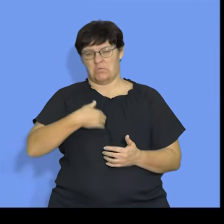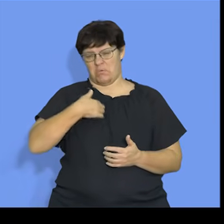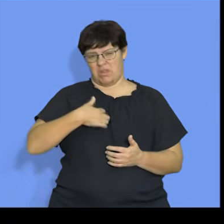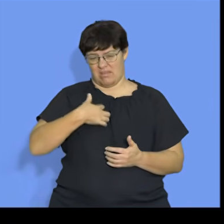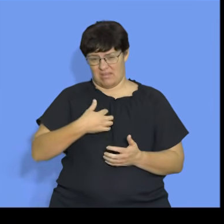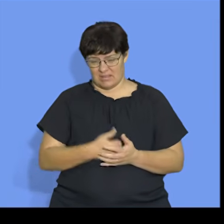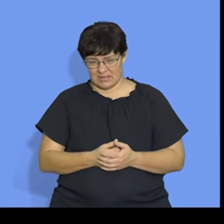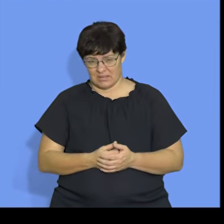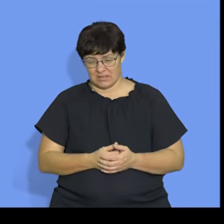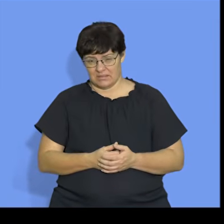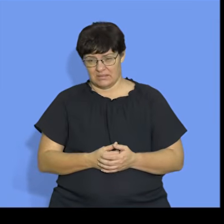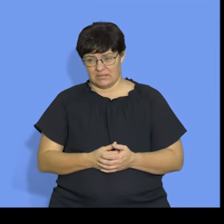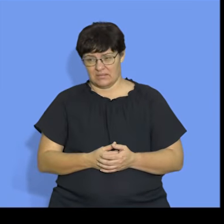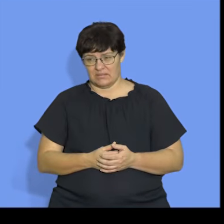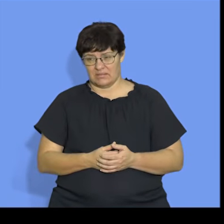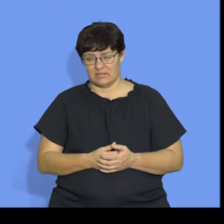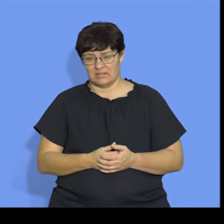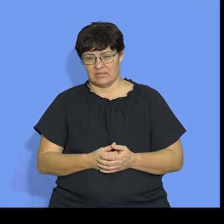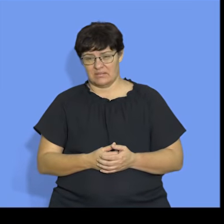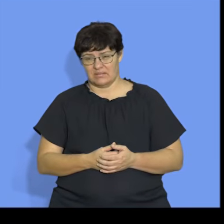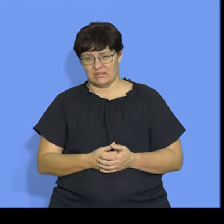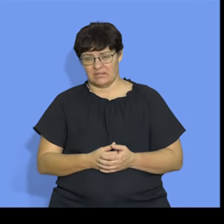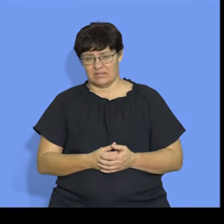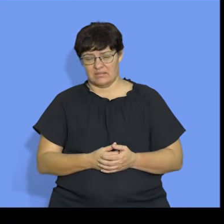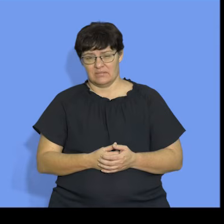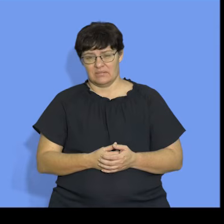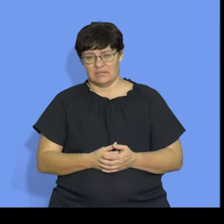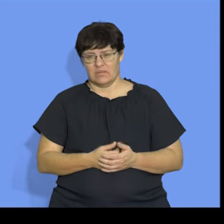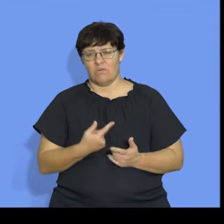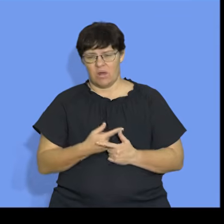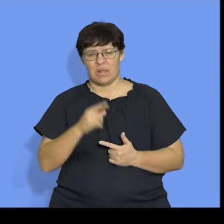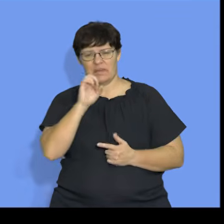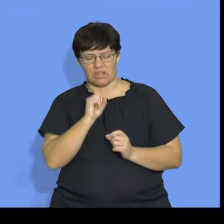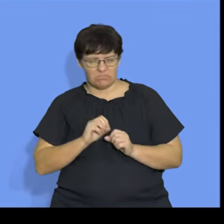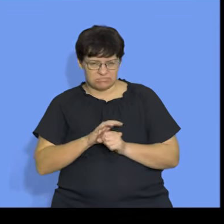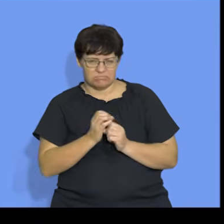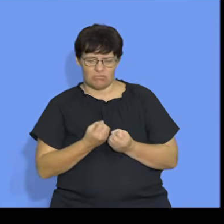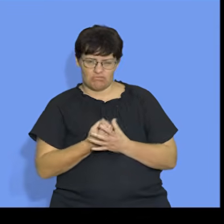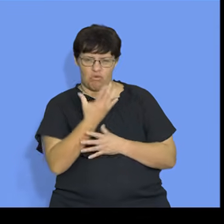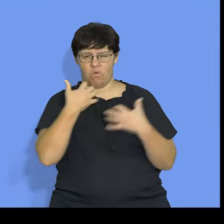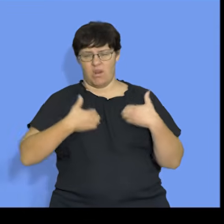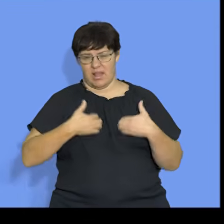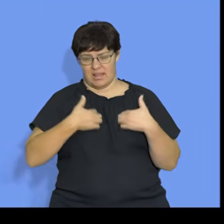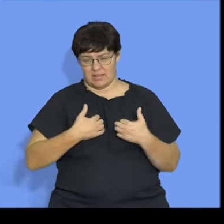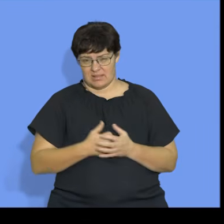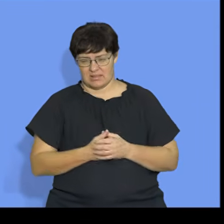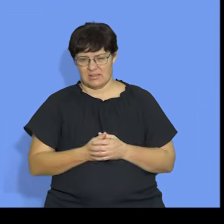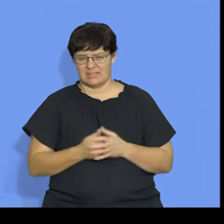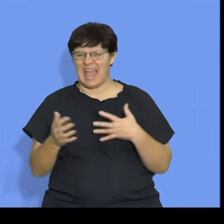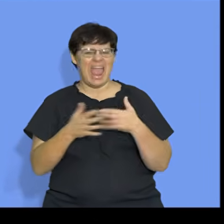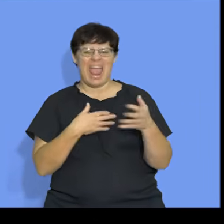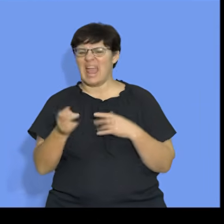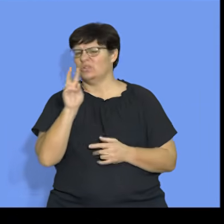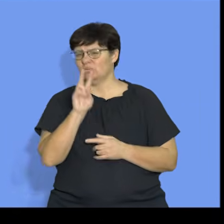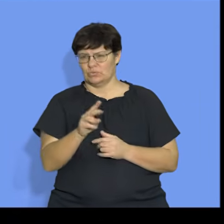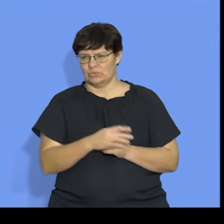That's what you get, all right, in your lungs, a bacteria that grows in your lungs. So any 2 diseases,